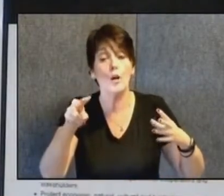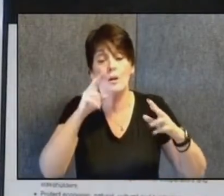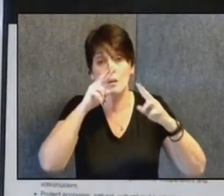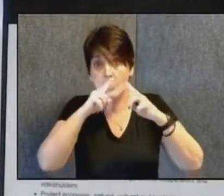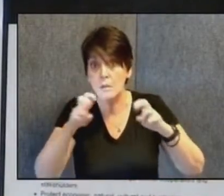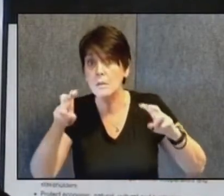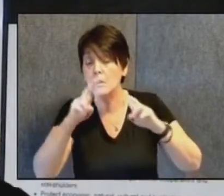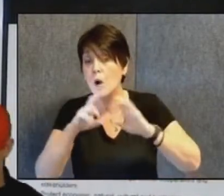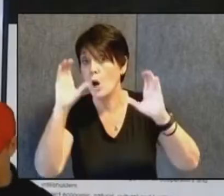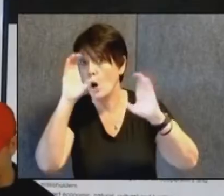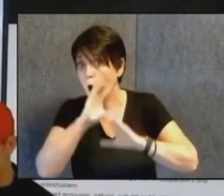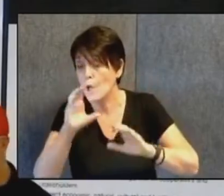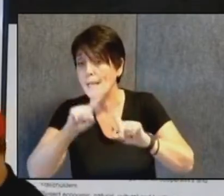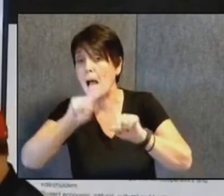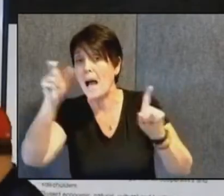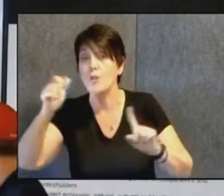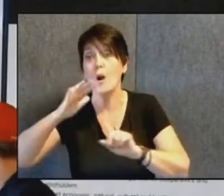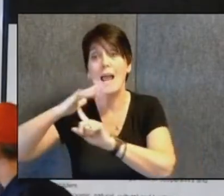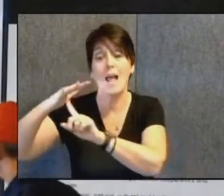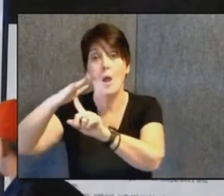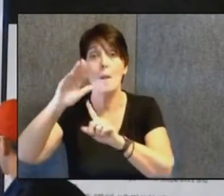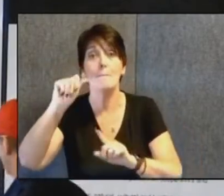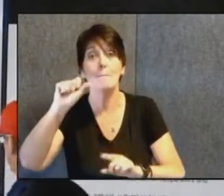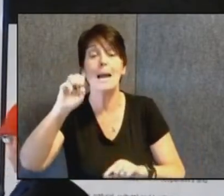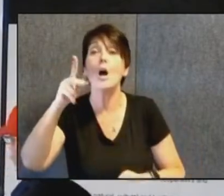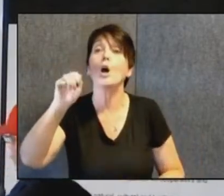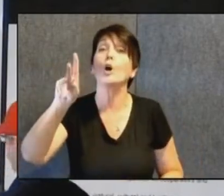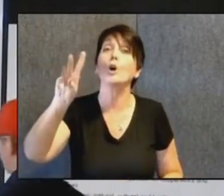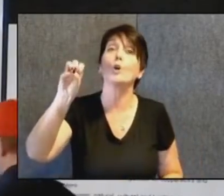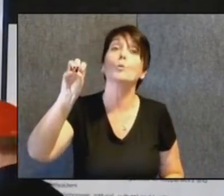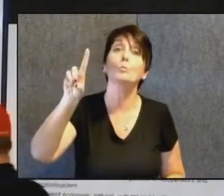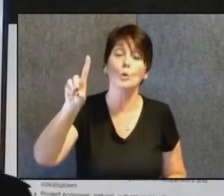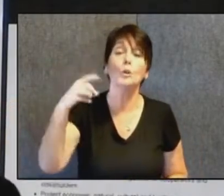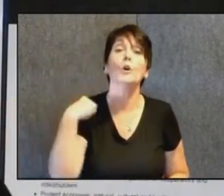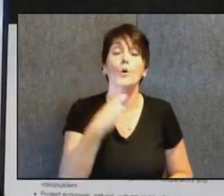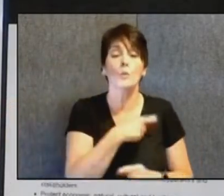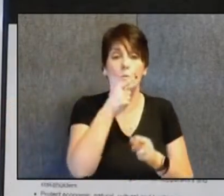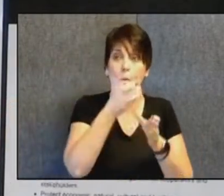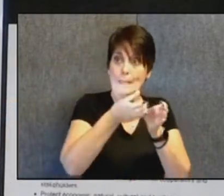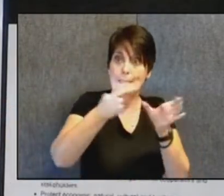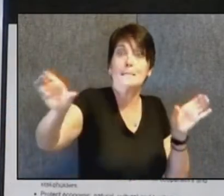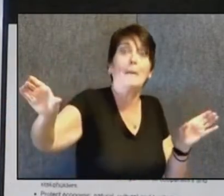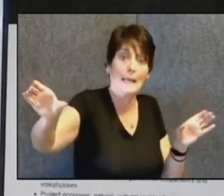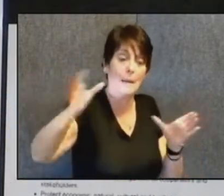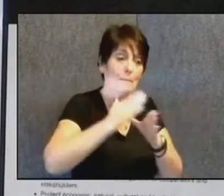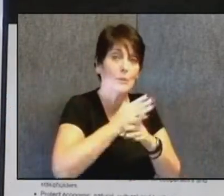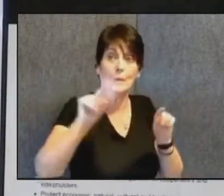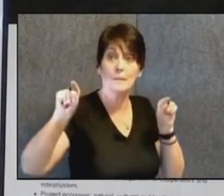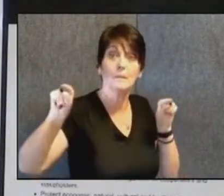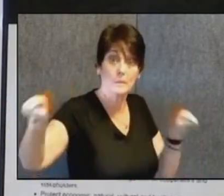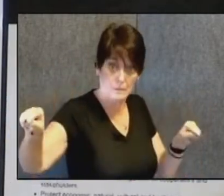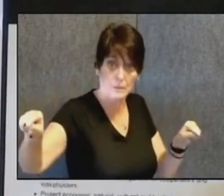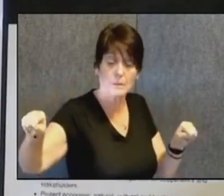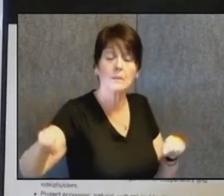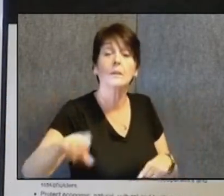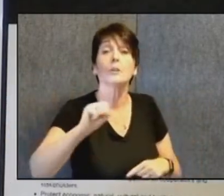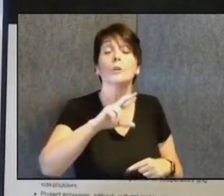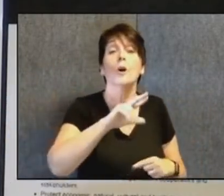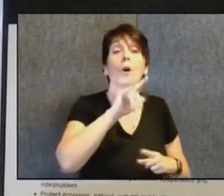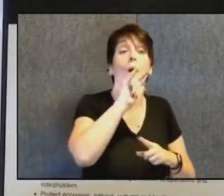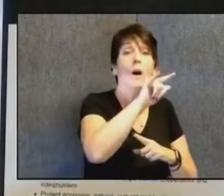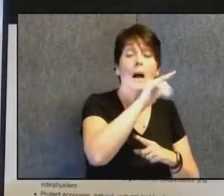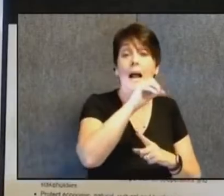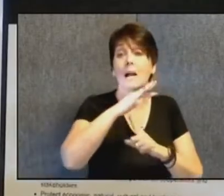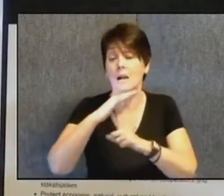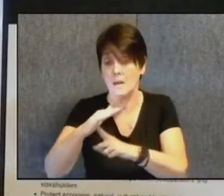explored a helibase also at Kirkwood. So we'll split aircraft between those two. So aircraft